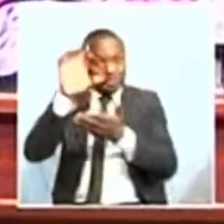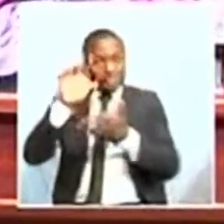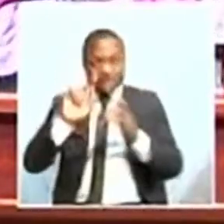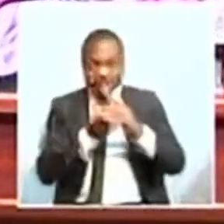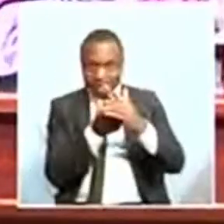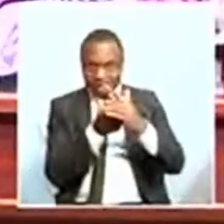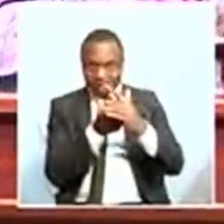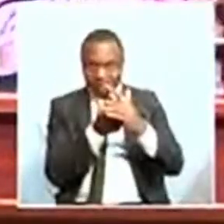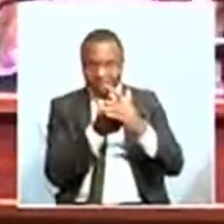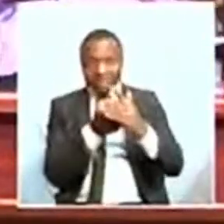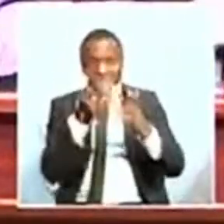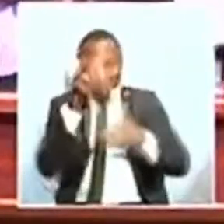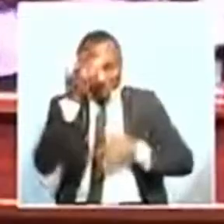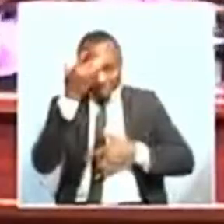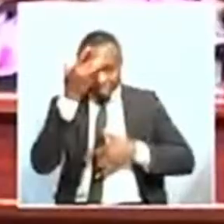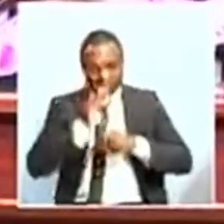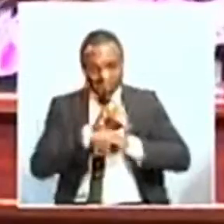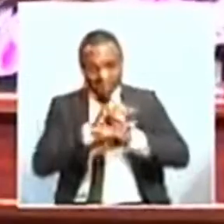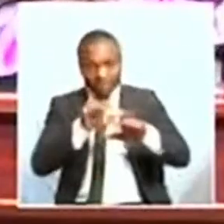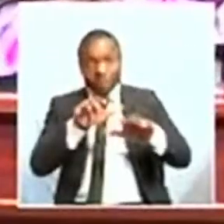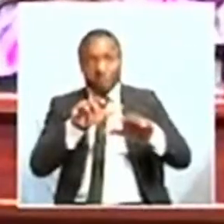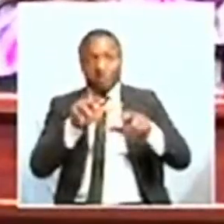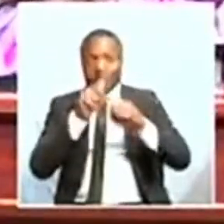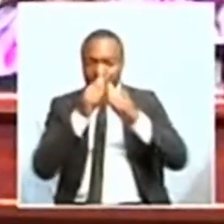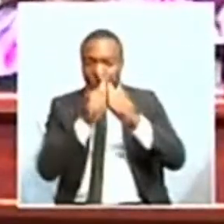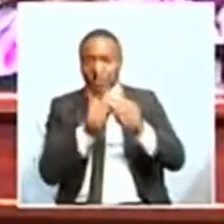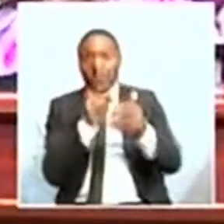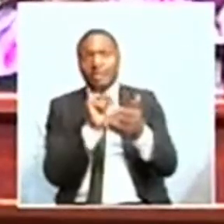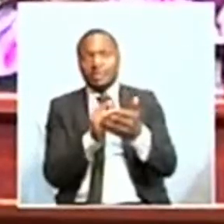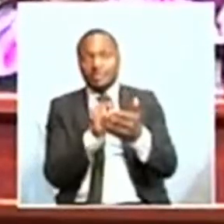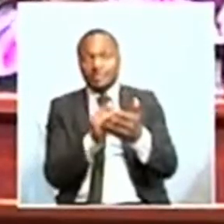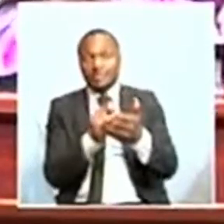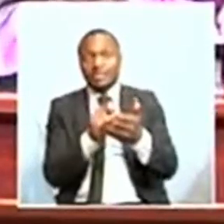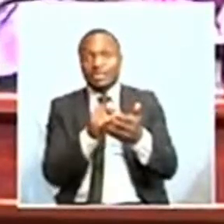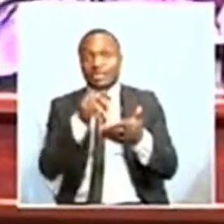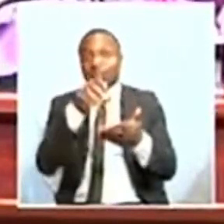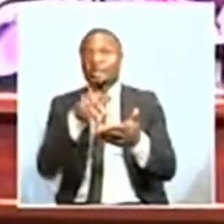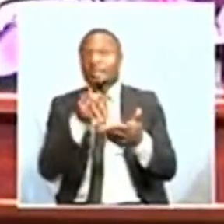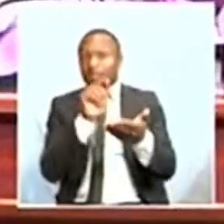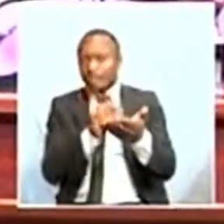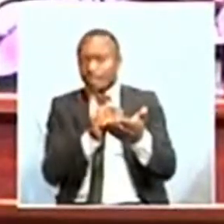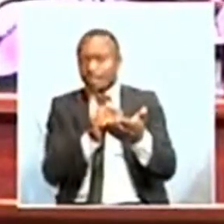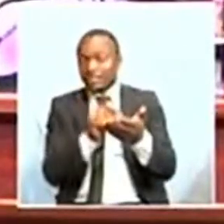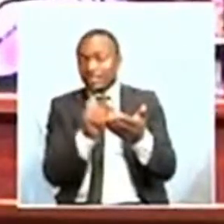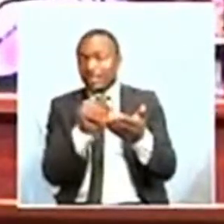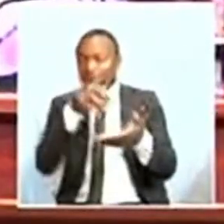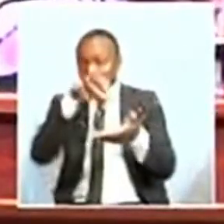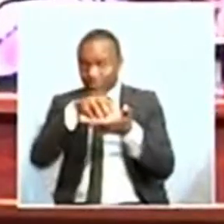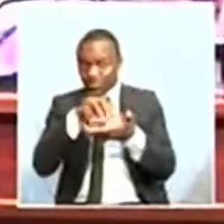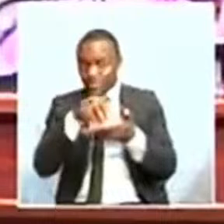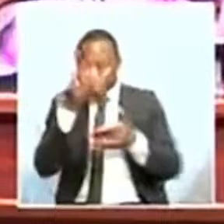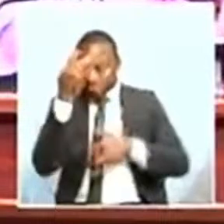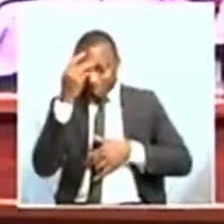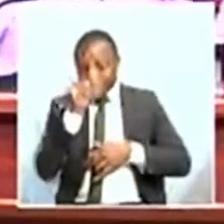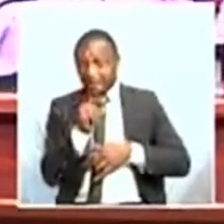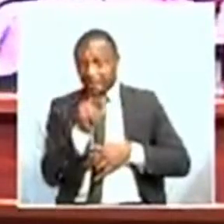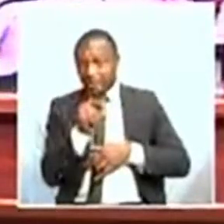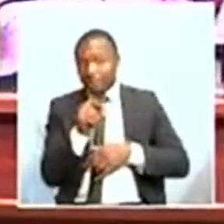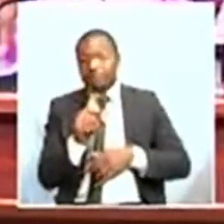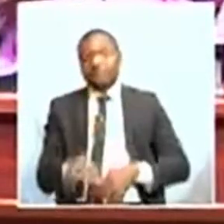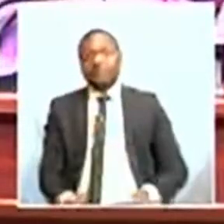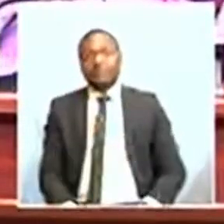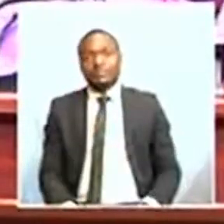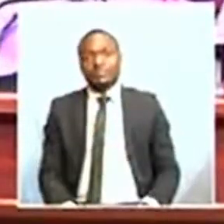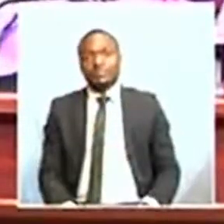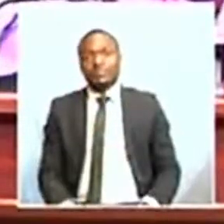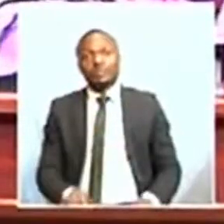of outbreak in the country. Following the initial case, the outbreak spread to the Copperbelt Province, where an index case